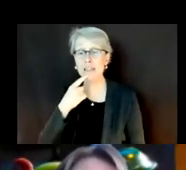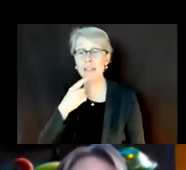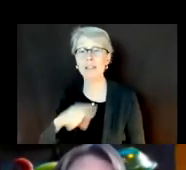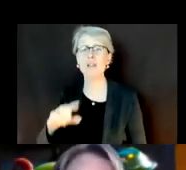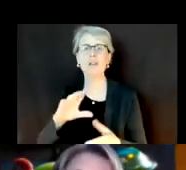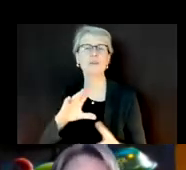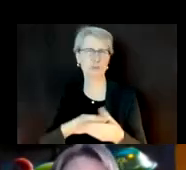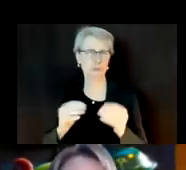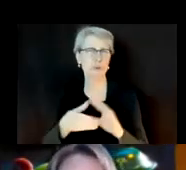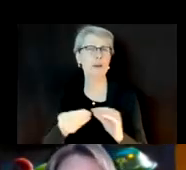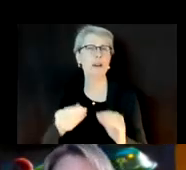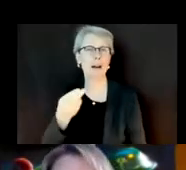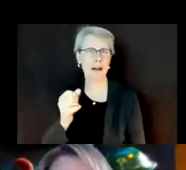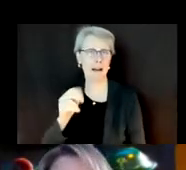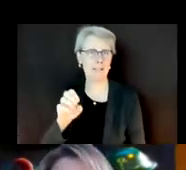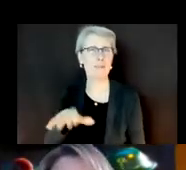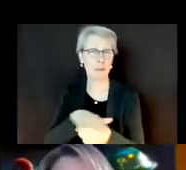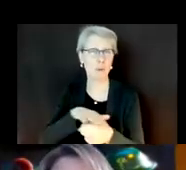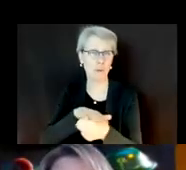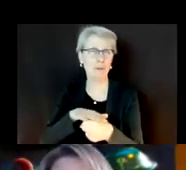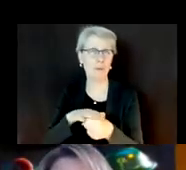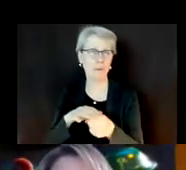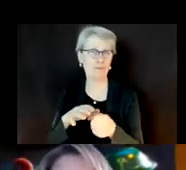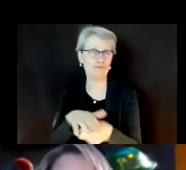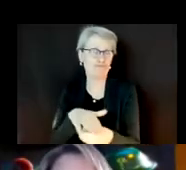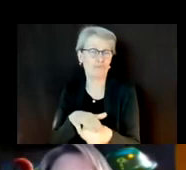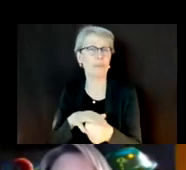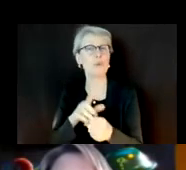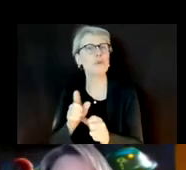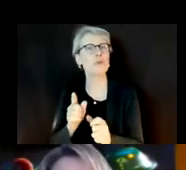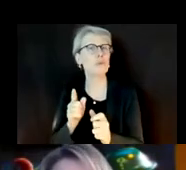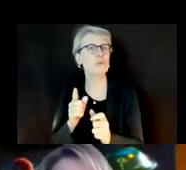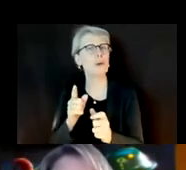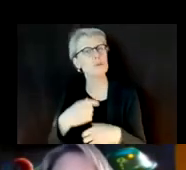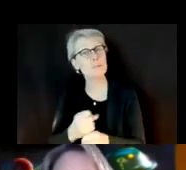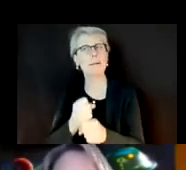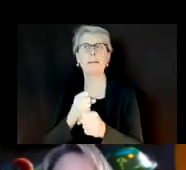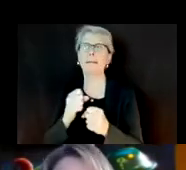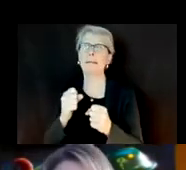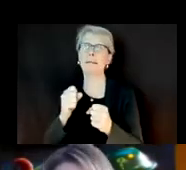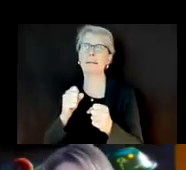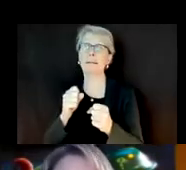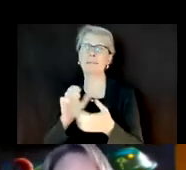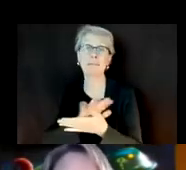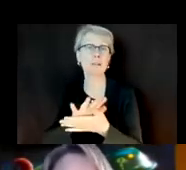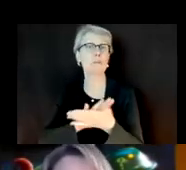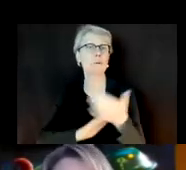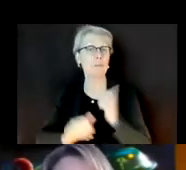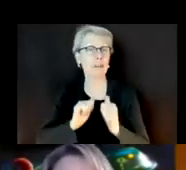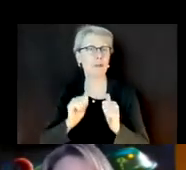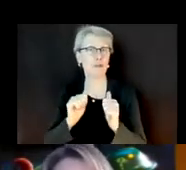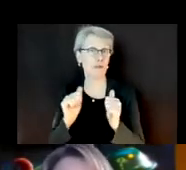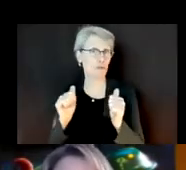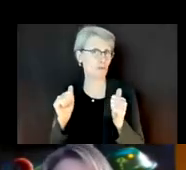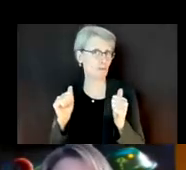local production folks. What advice do you give people going into production that will be heading into production soon? And I would say, I know that that's